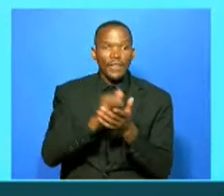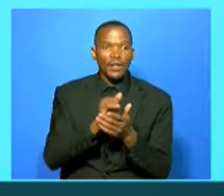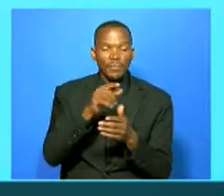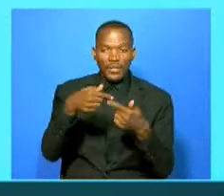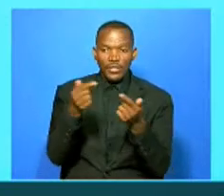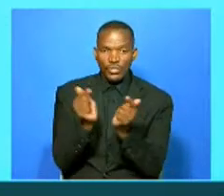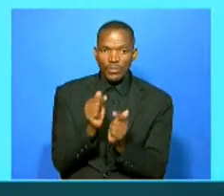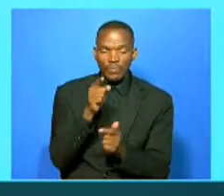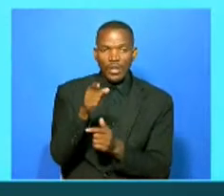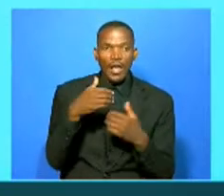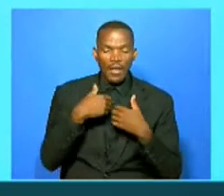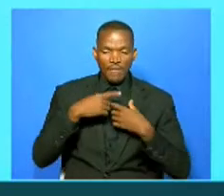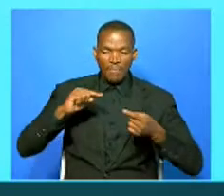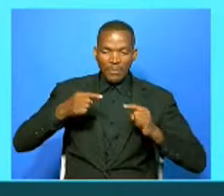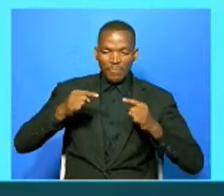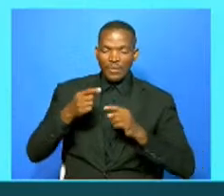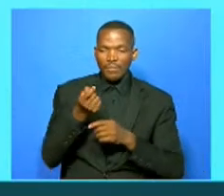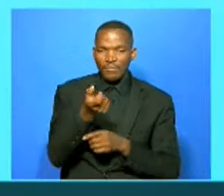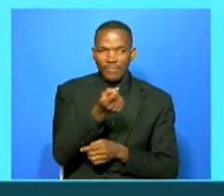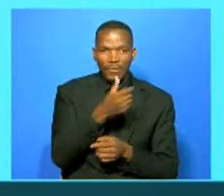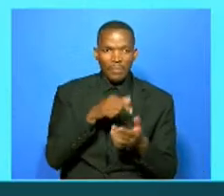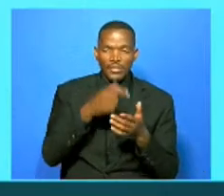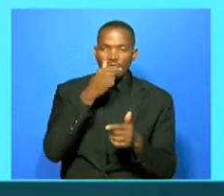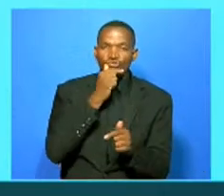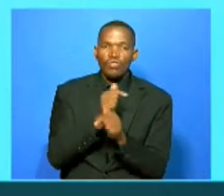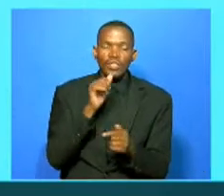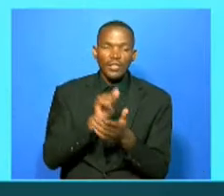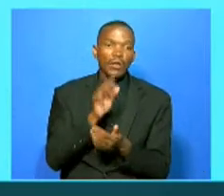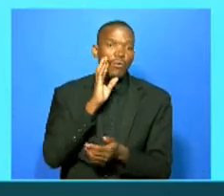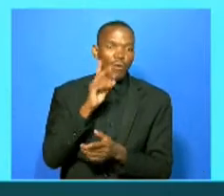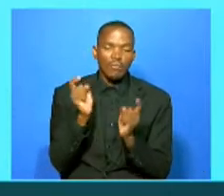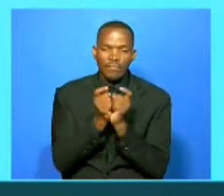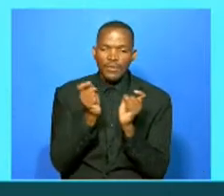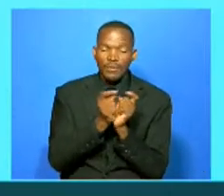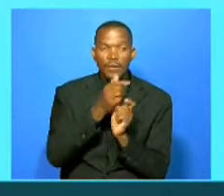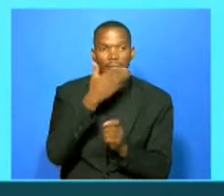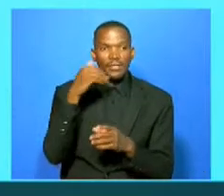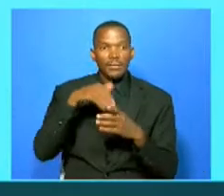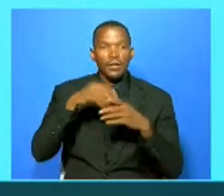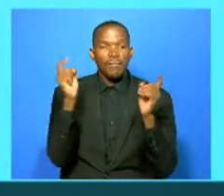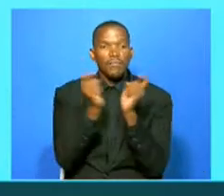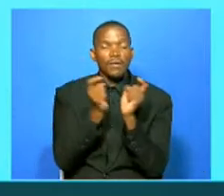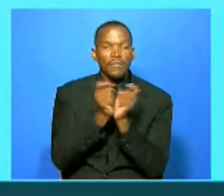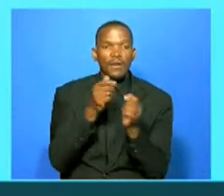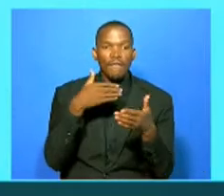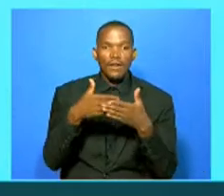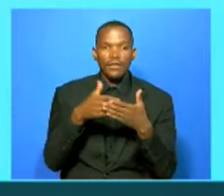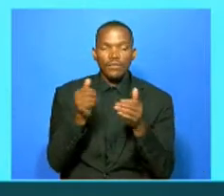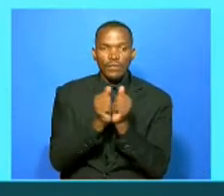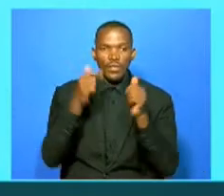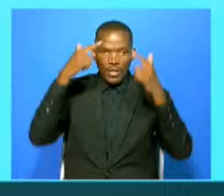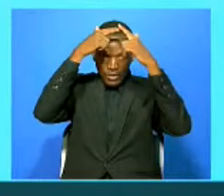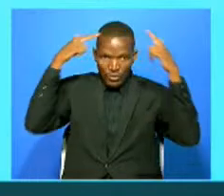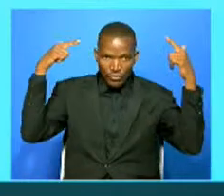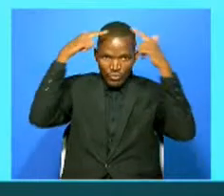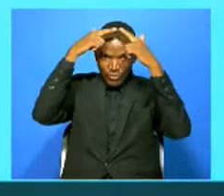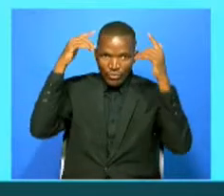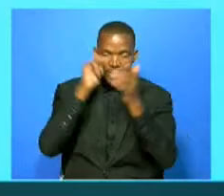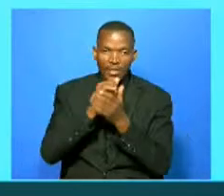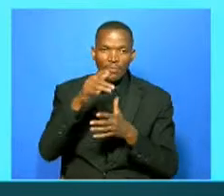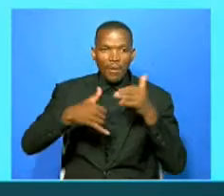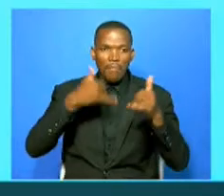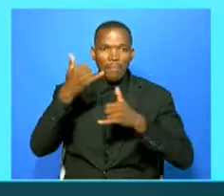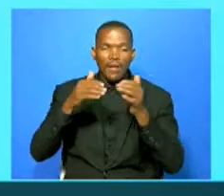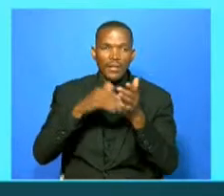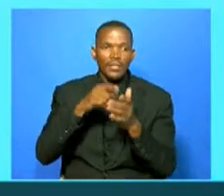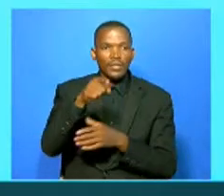ntswa setlhopha se na le dikgobalo tse dipotlana o tshepa gore ba tla dira sentle mo motshamekong wa bone wa botsalano le Lesotho o tla tshamekelwang kwa